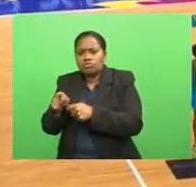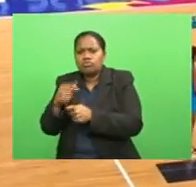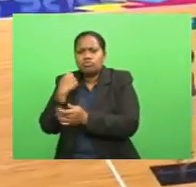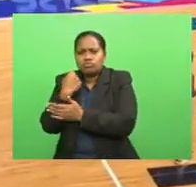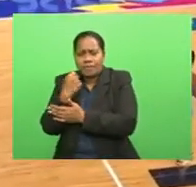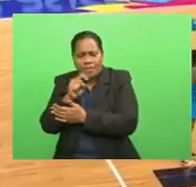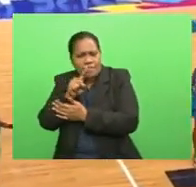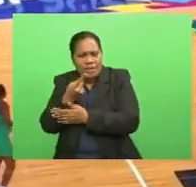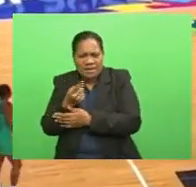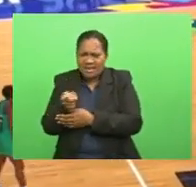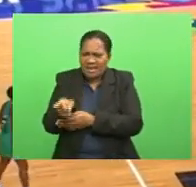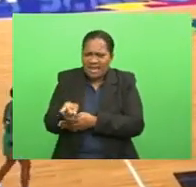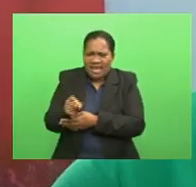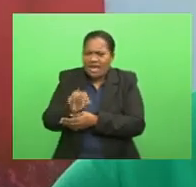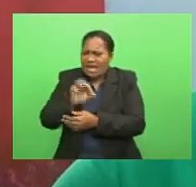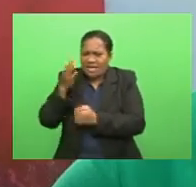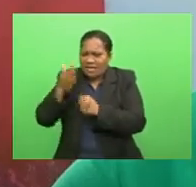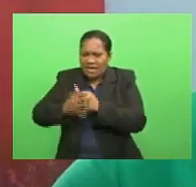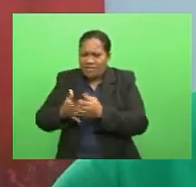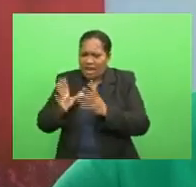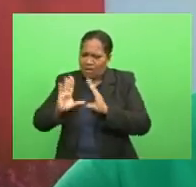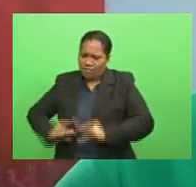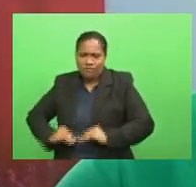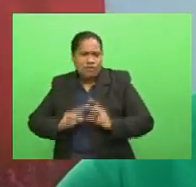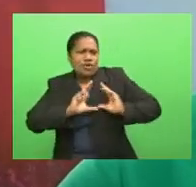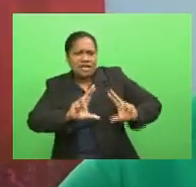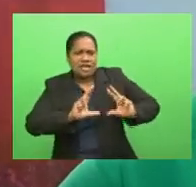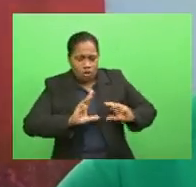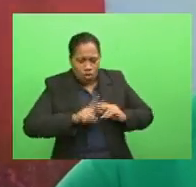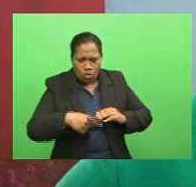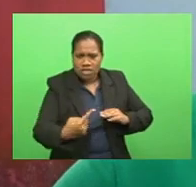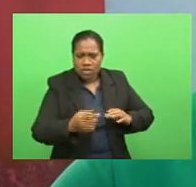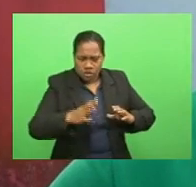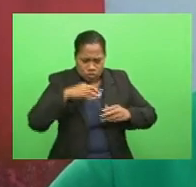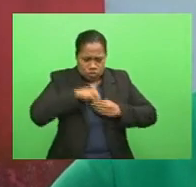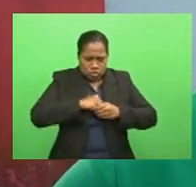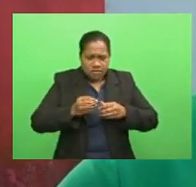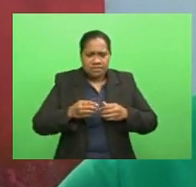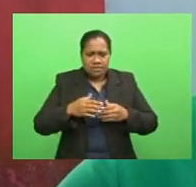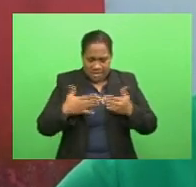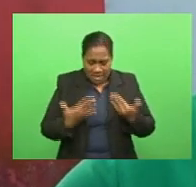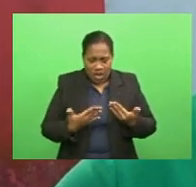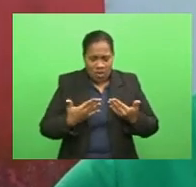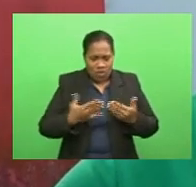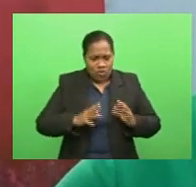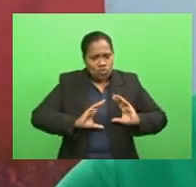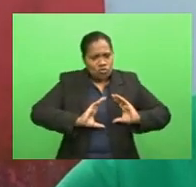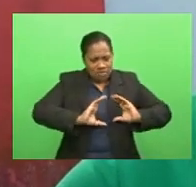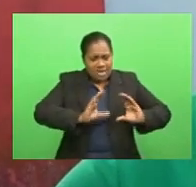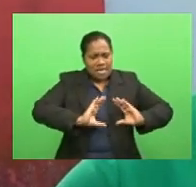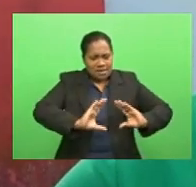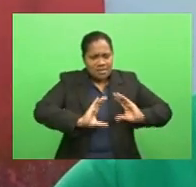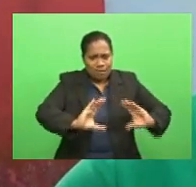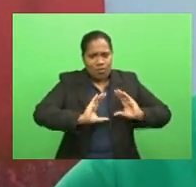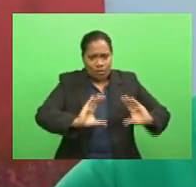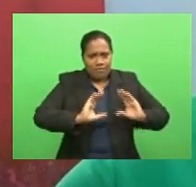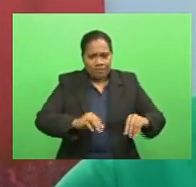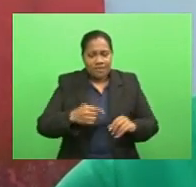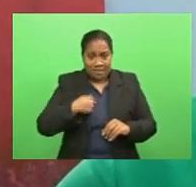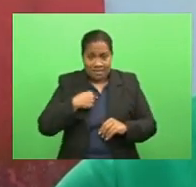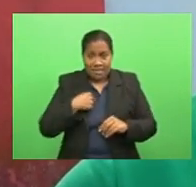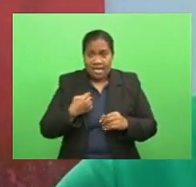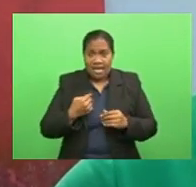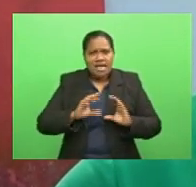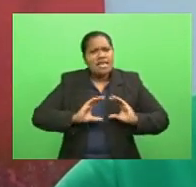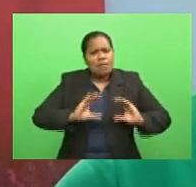not cool her love for netball. Well, I'm keeping my options open at the moment, but then netball has